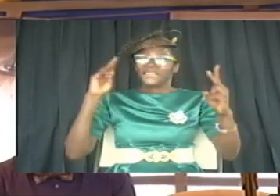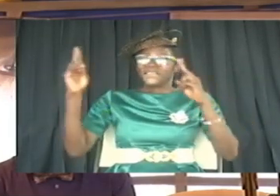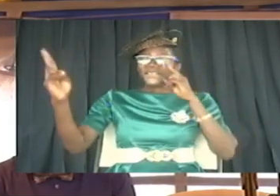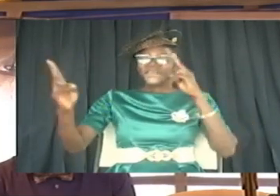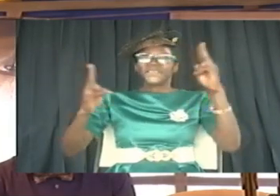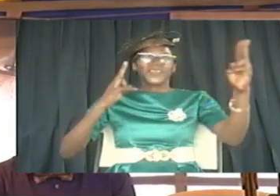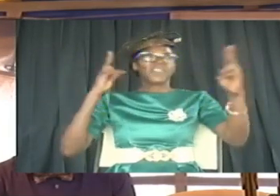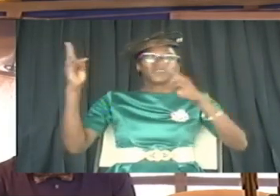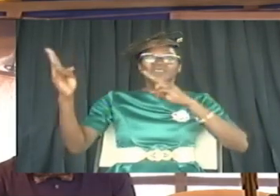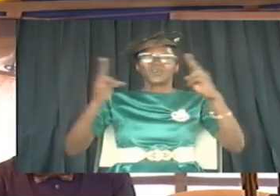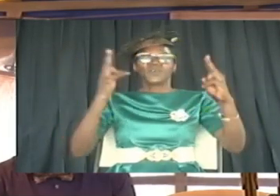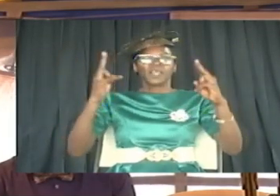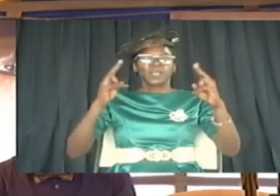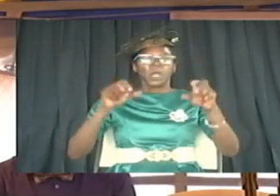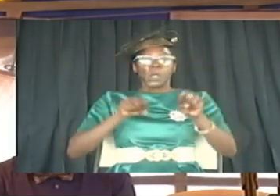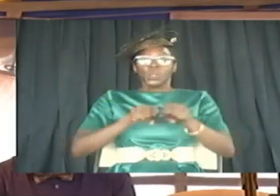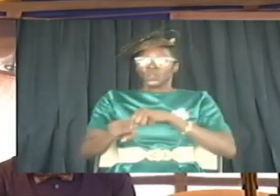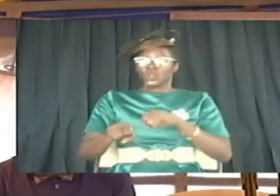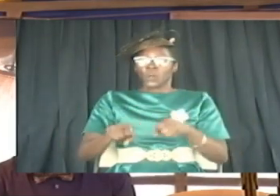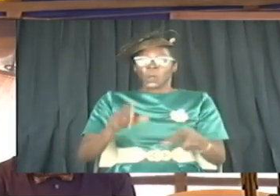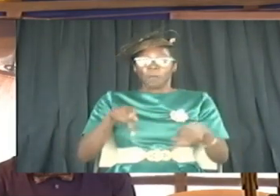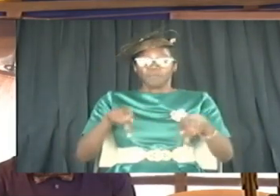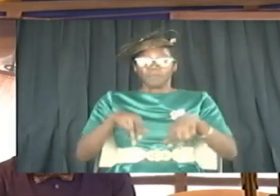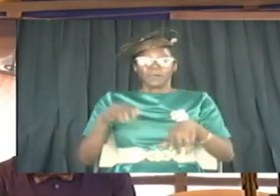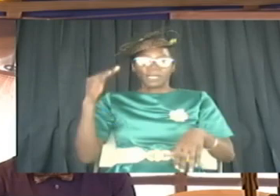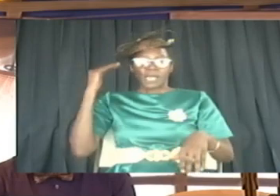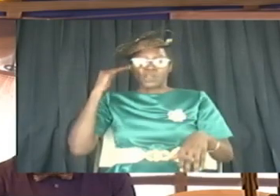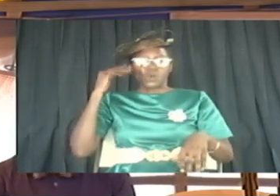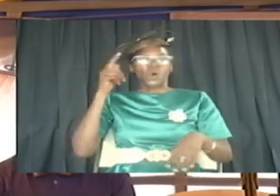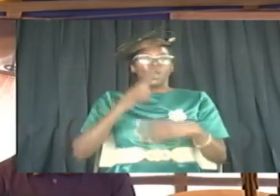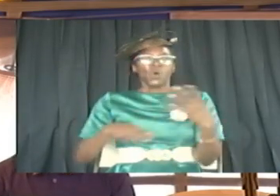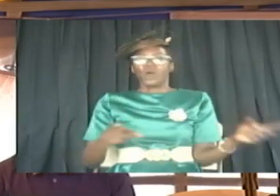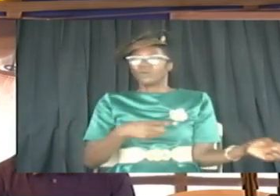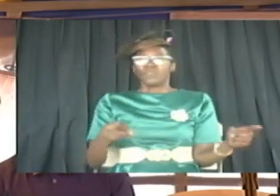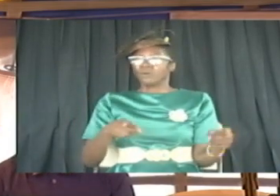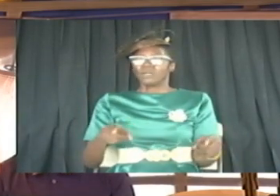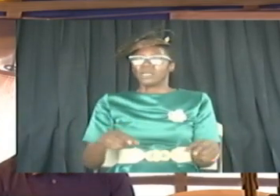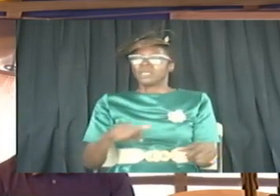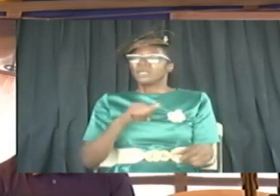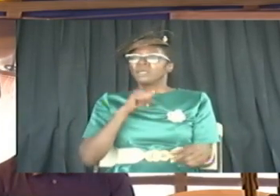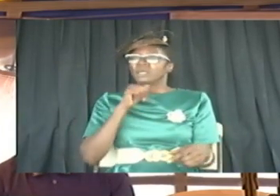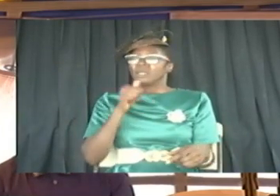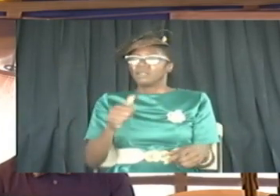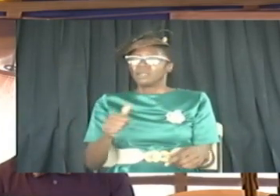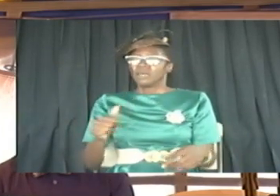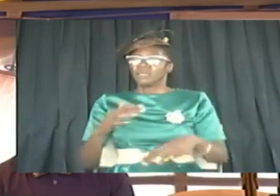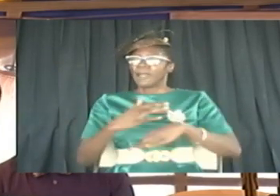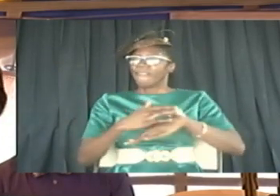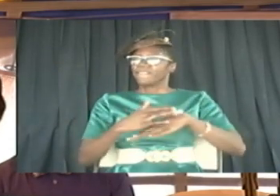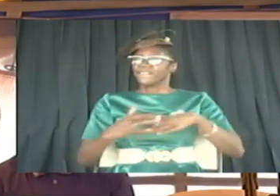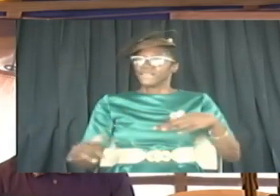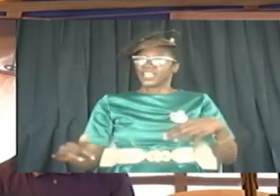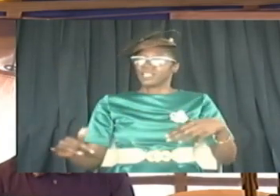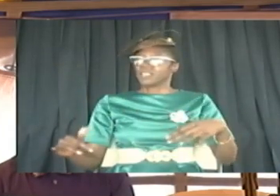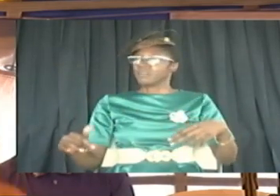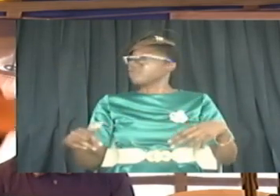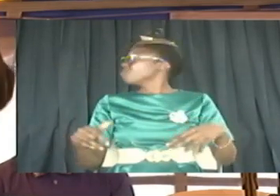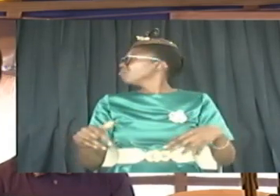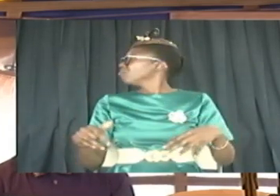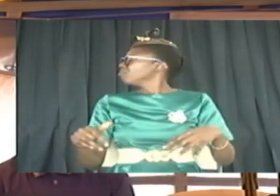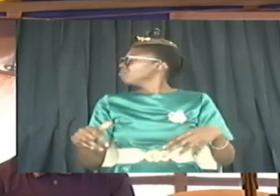so that people can know that what we are doing is not in vain. Somebody is watching. Somebody is being